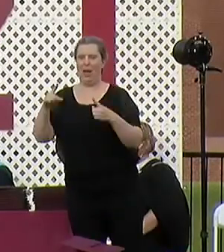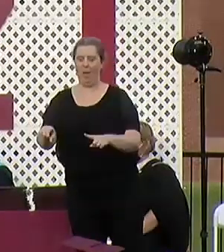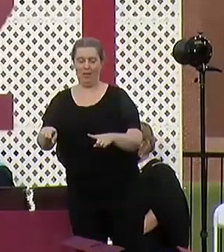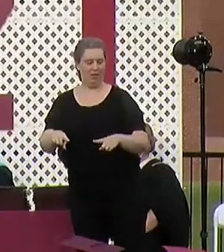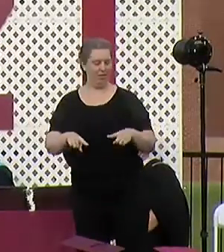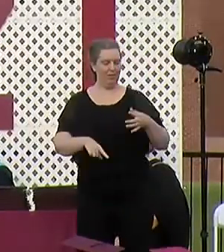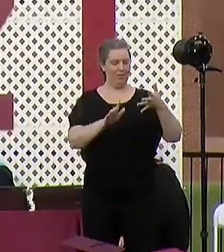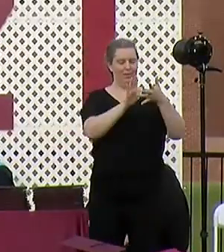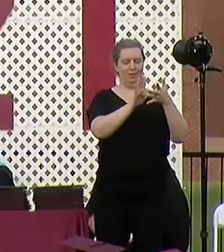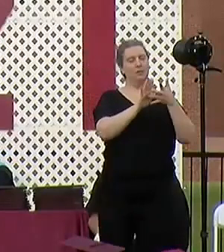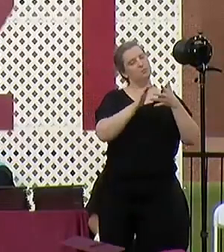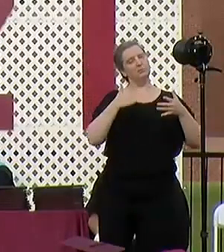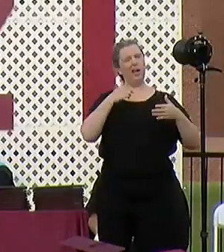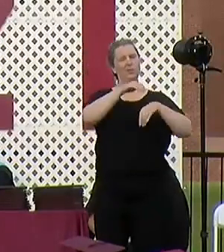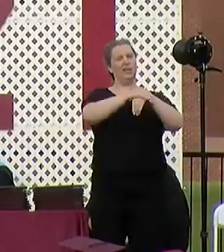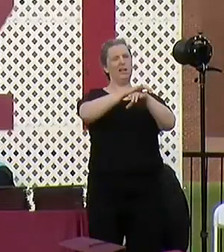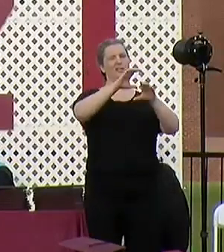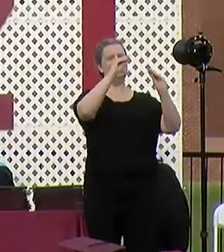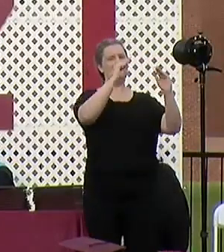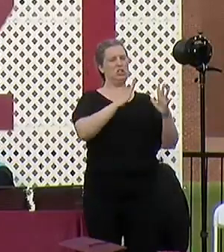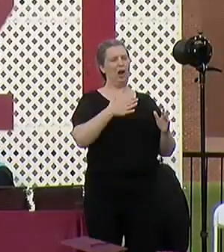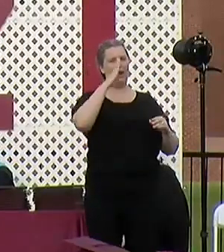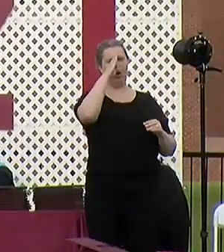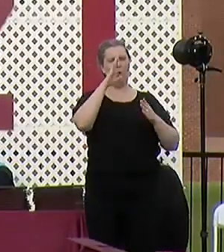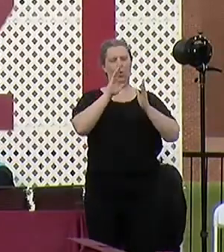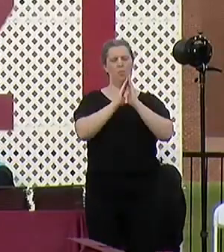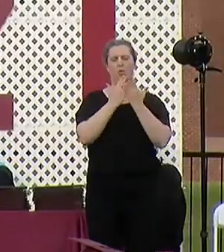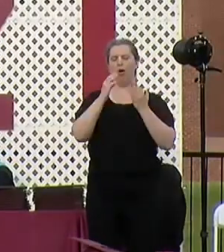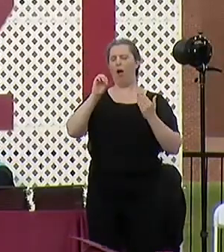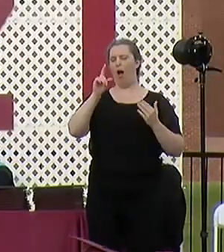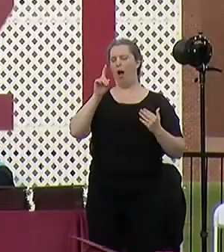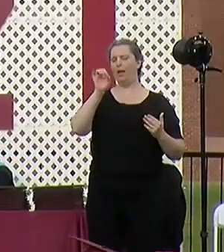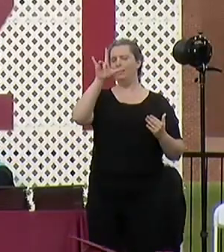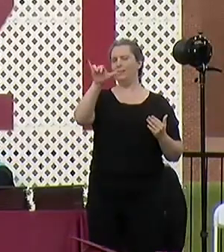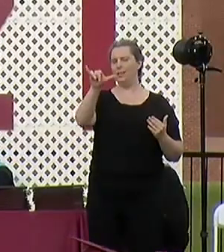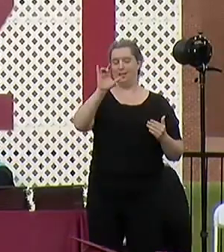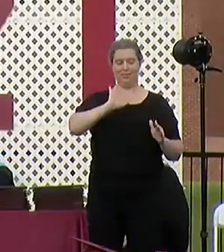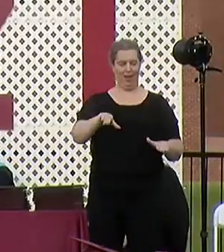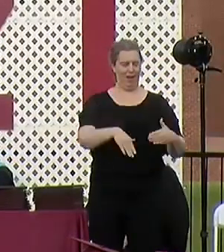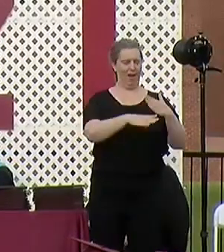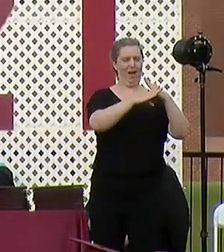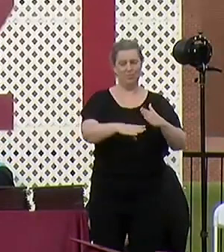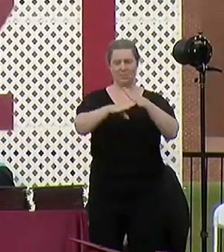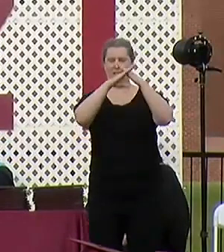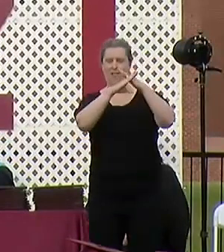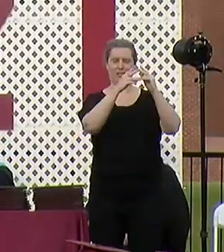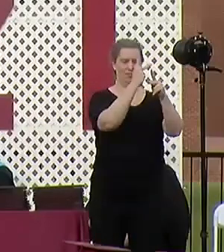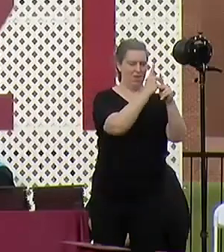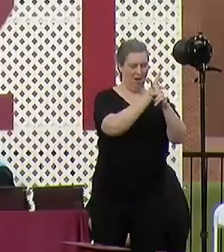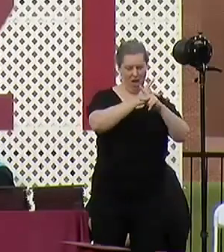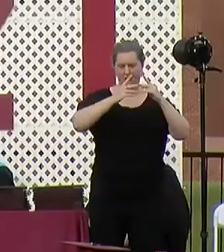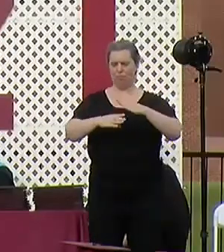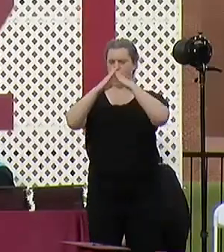grade, I was an English teacher like Mrs. Schaefer. It's all about the obstacles we must face and overcome in order to